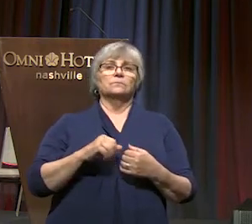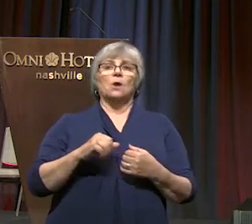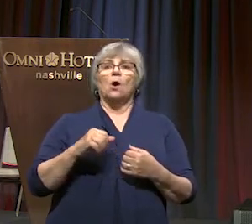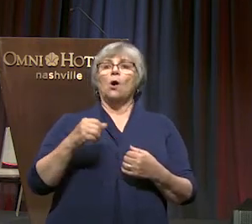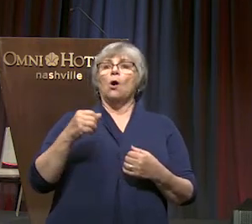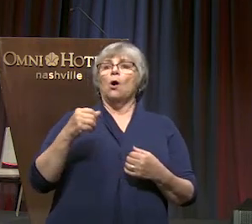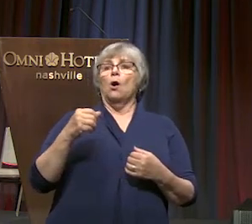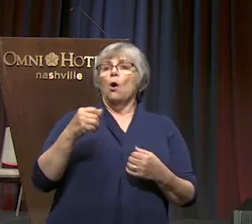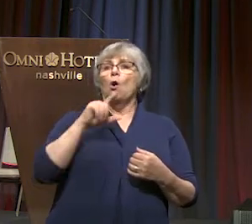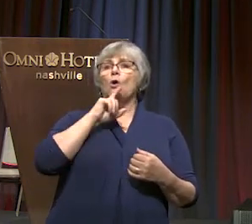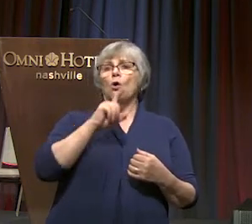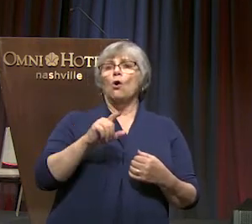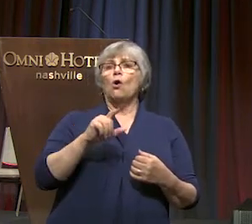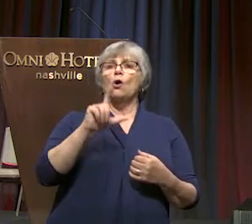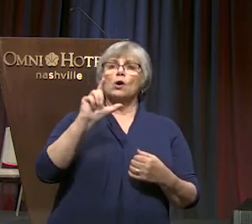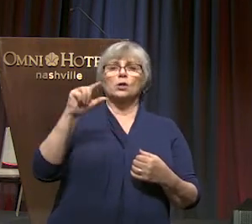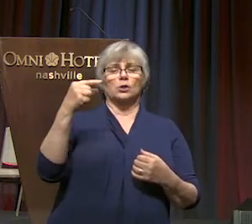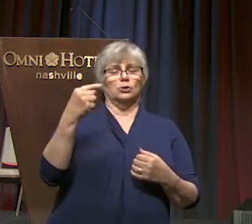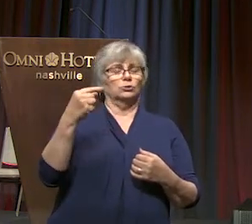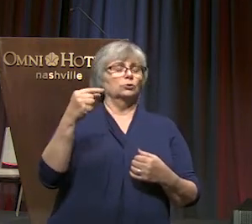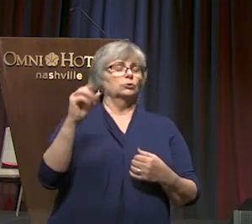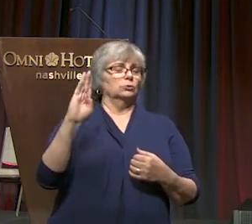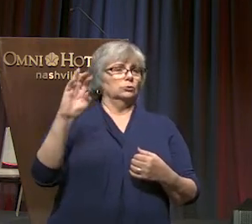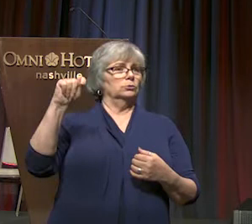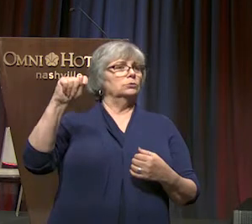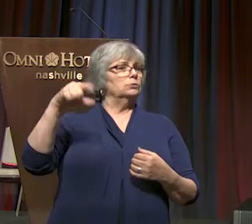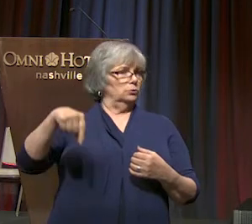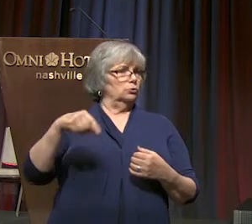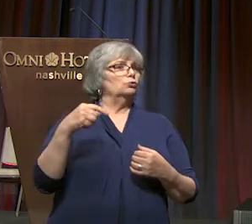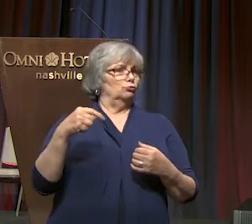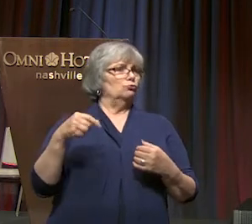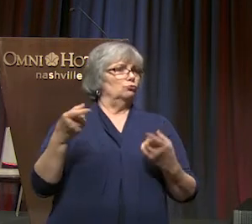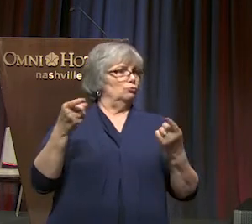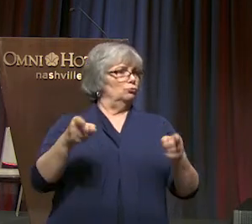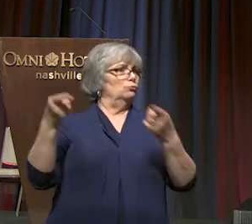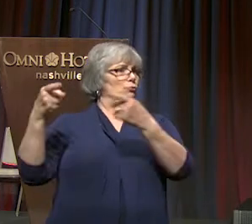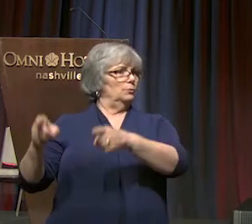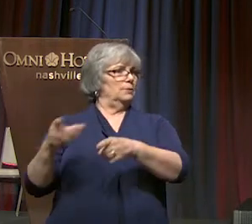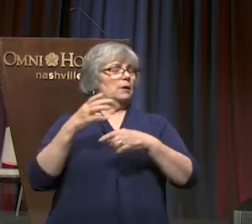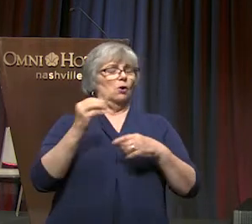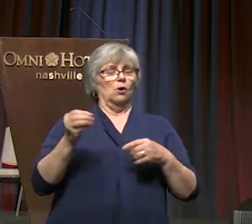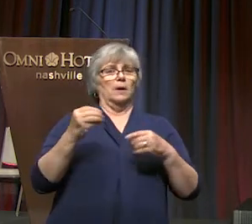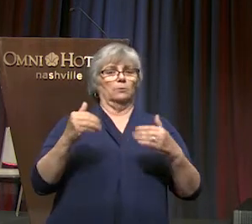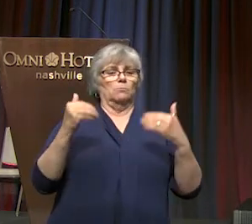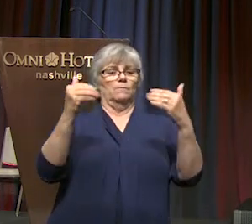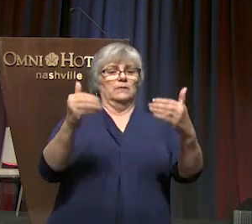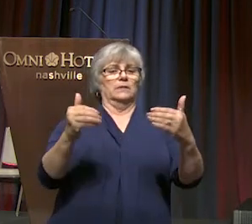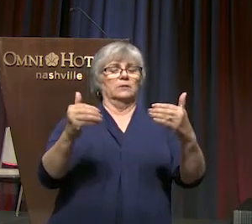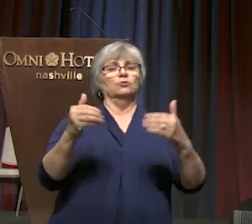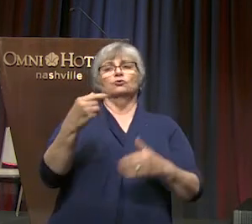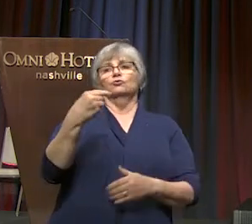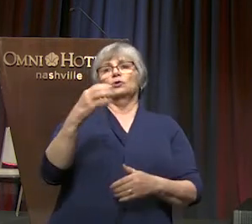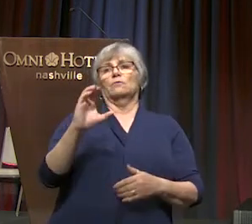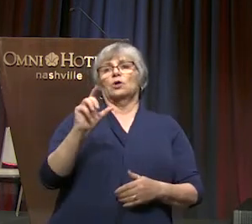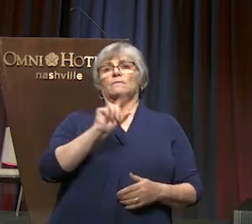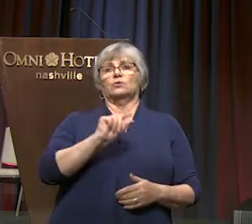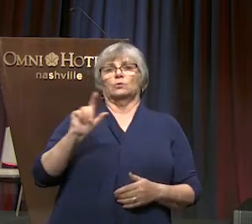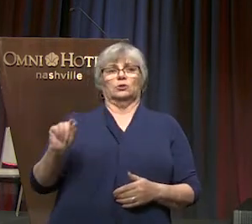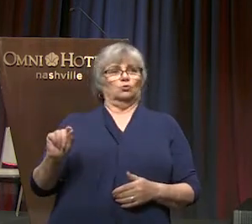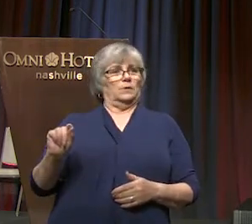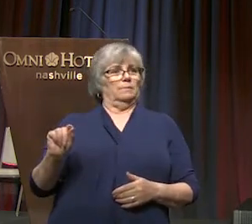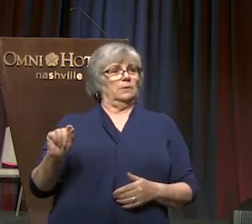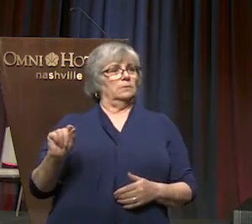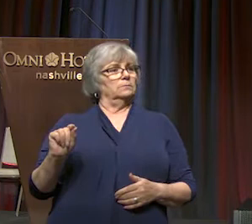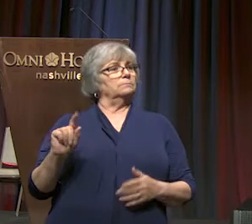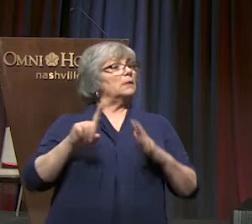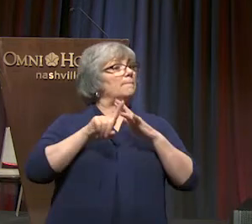homosexual practice, and what we're going to do moving into the General Conference 2020. Let me